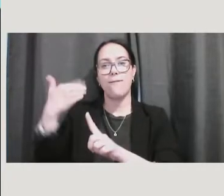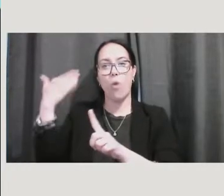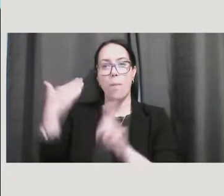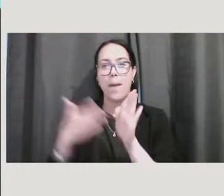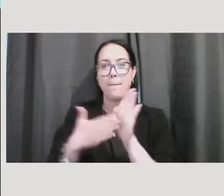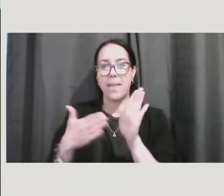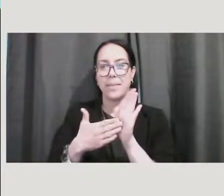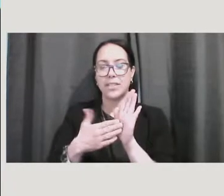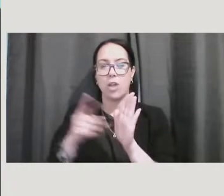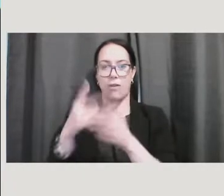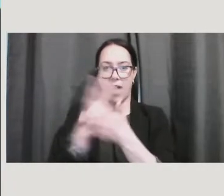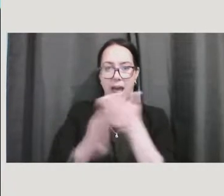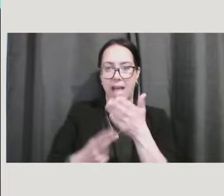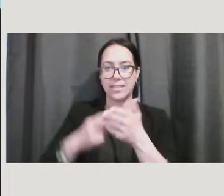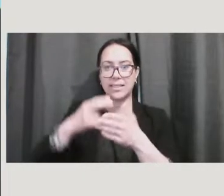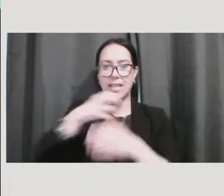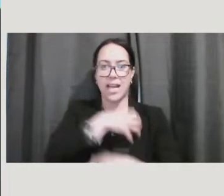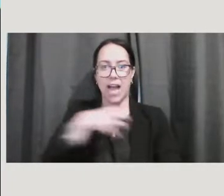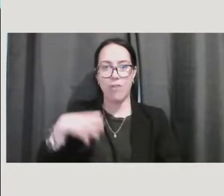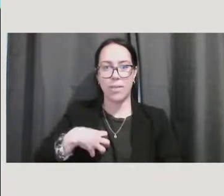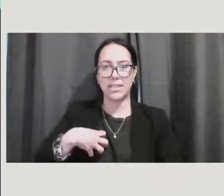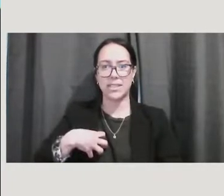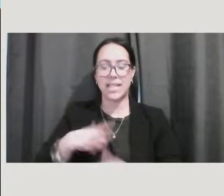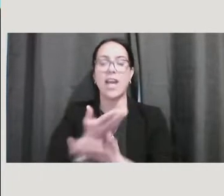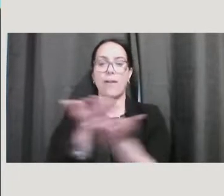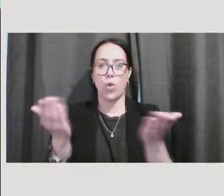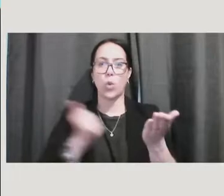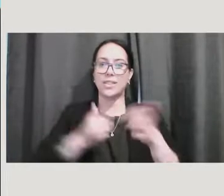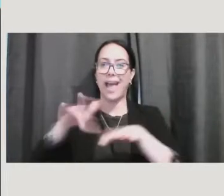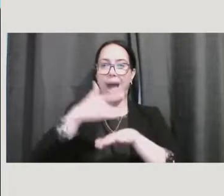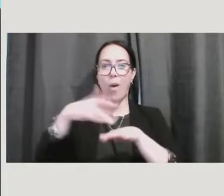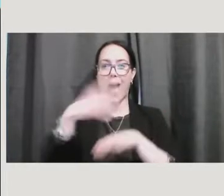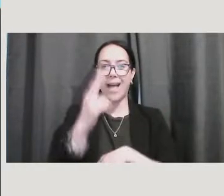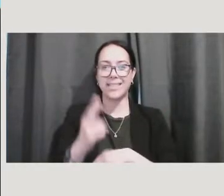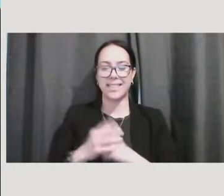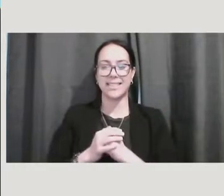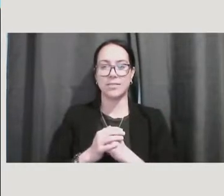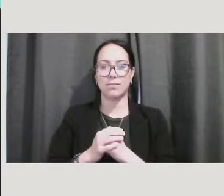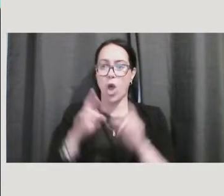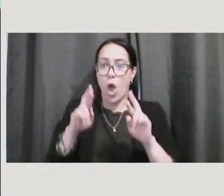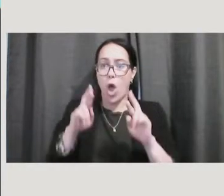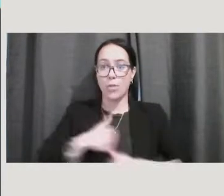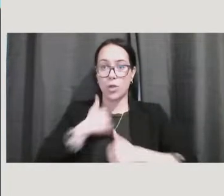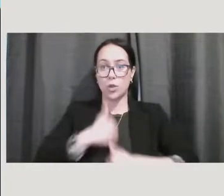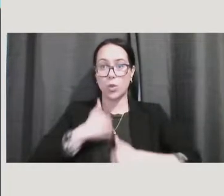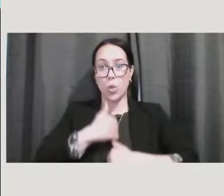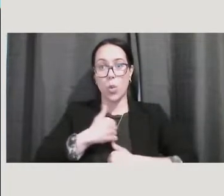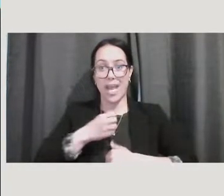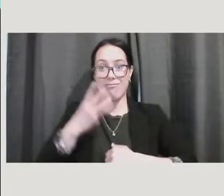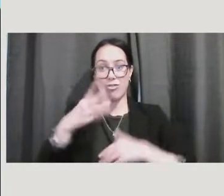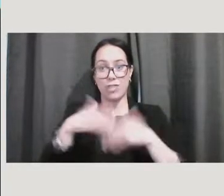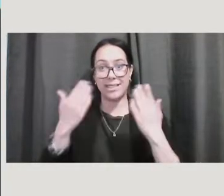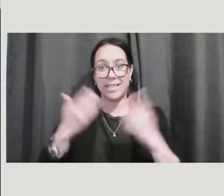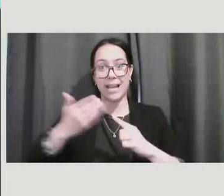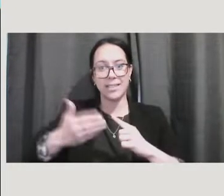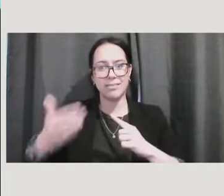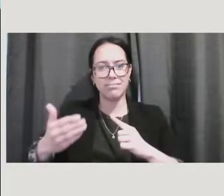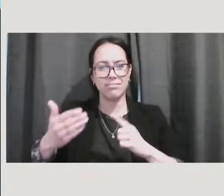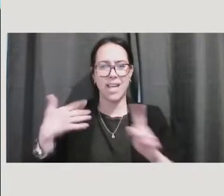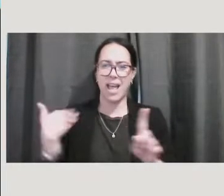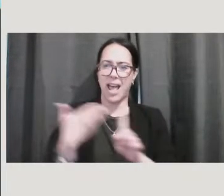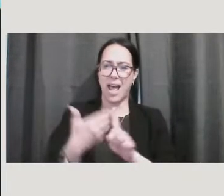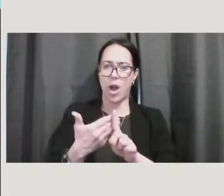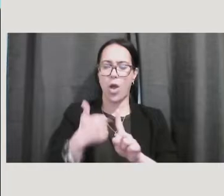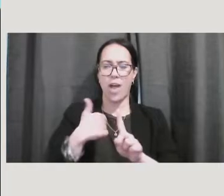all our artists we hope you enjoyed the next few days thank you for being here and how long have I been a senior